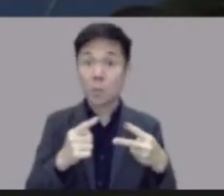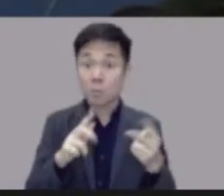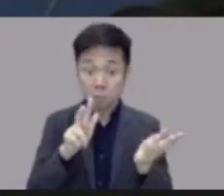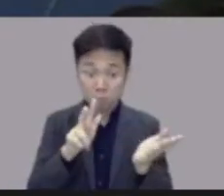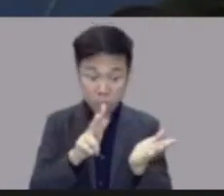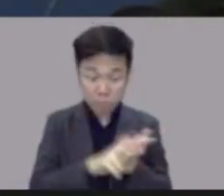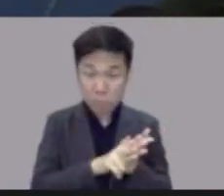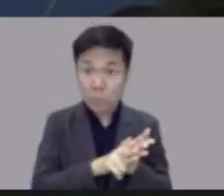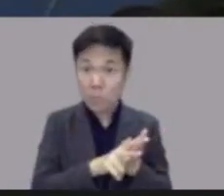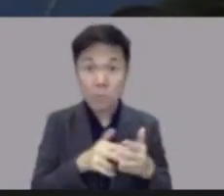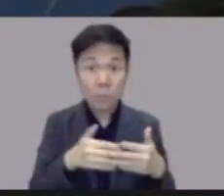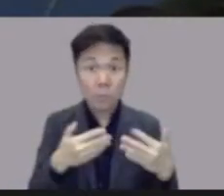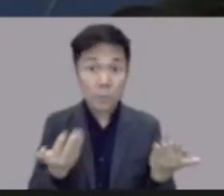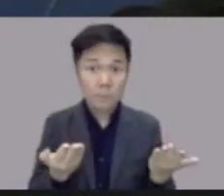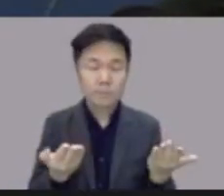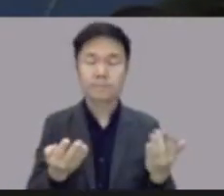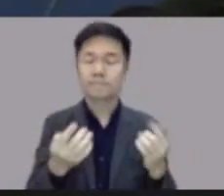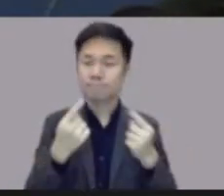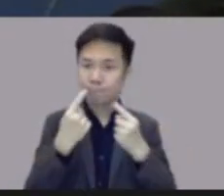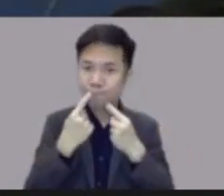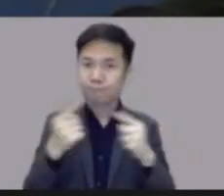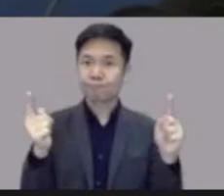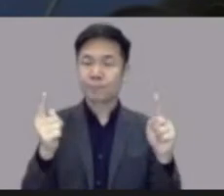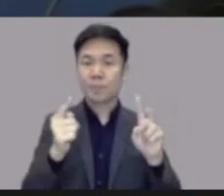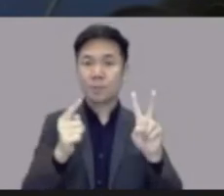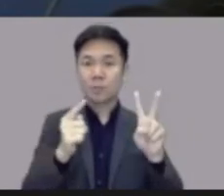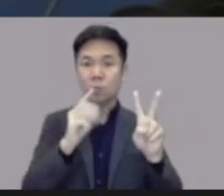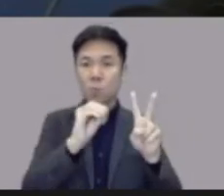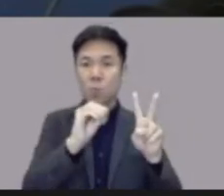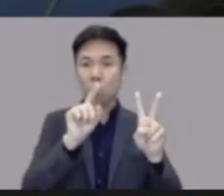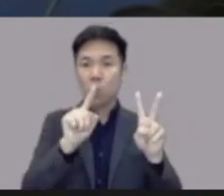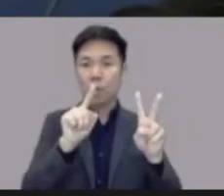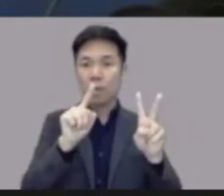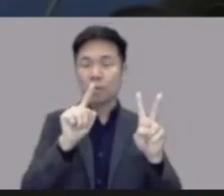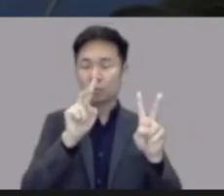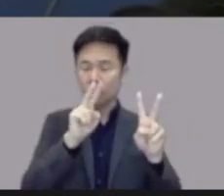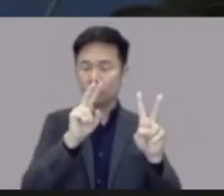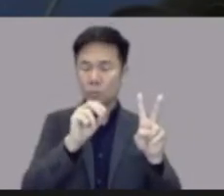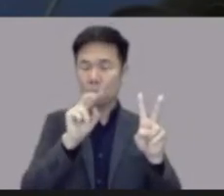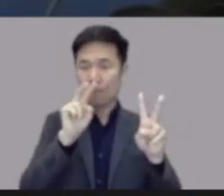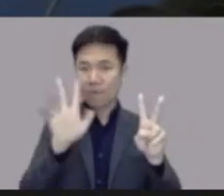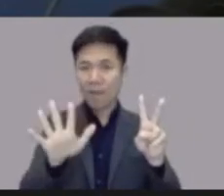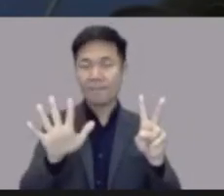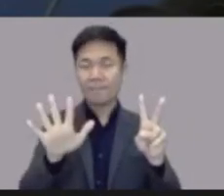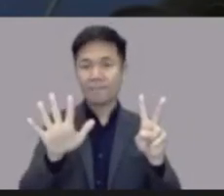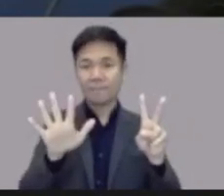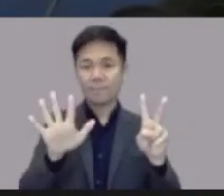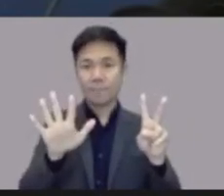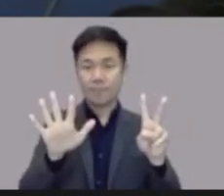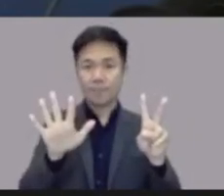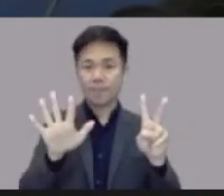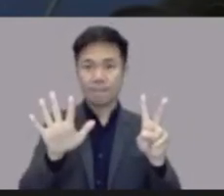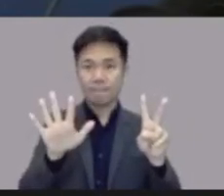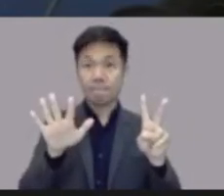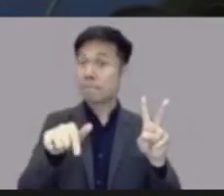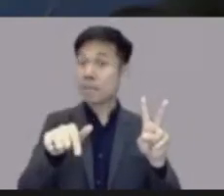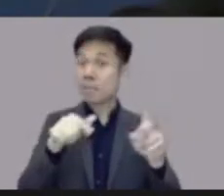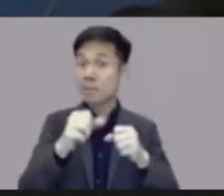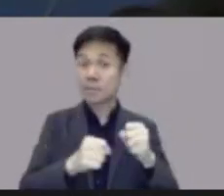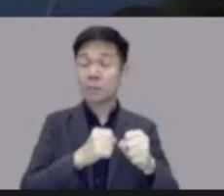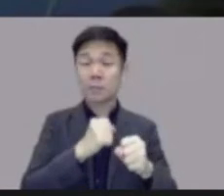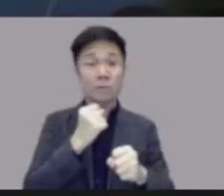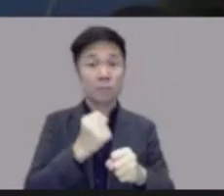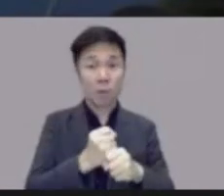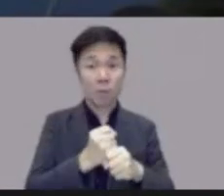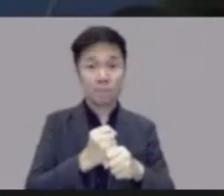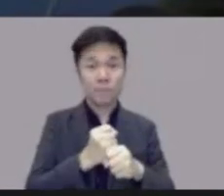to the year 2015 25 a year of preservation of